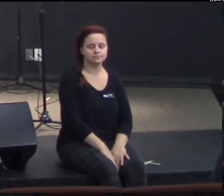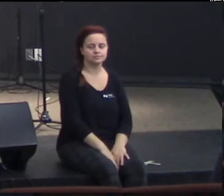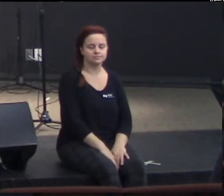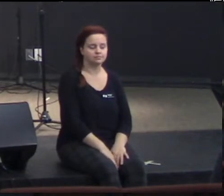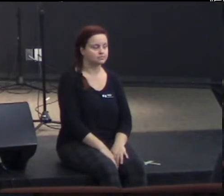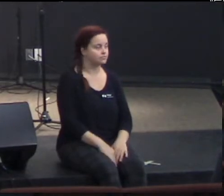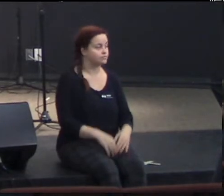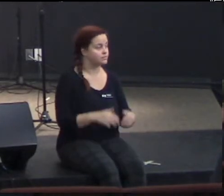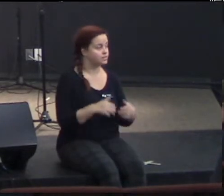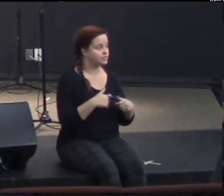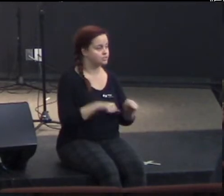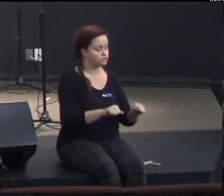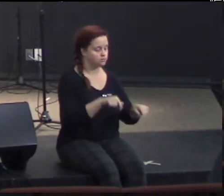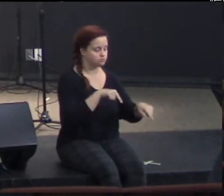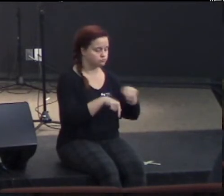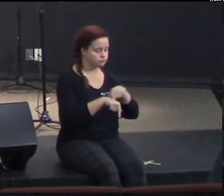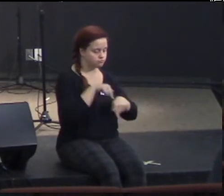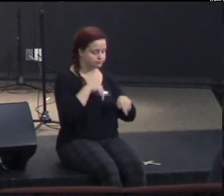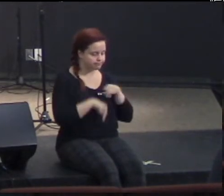Okay, let's try to get back.